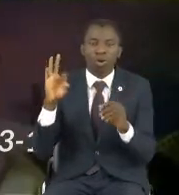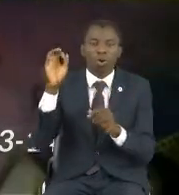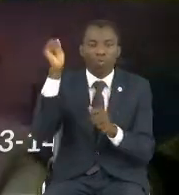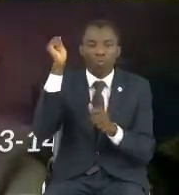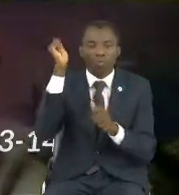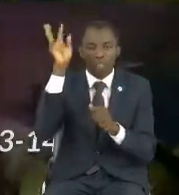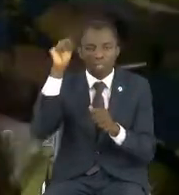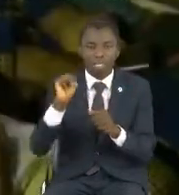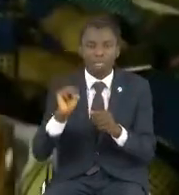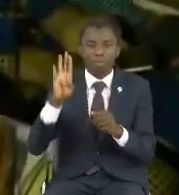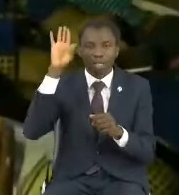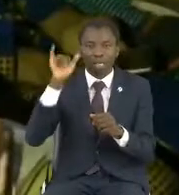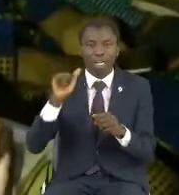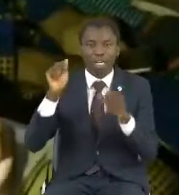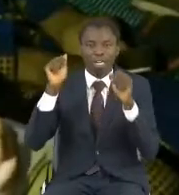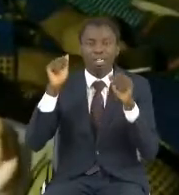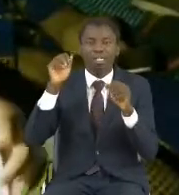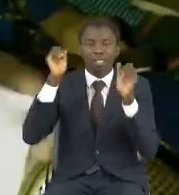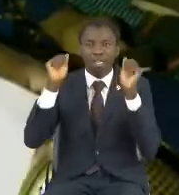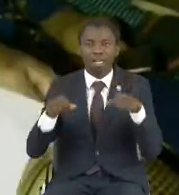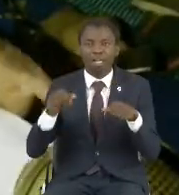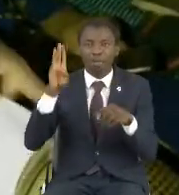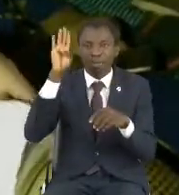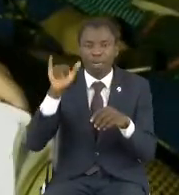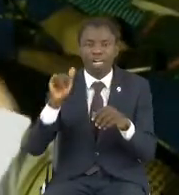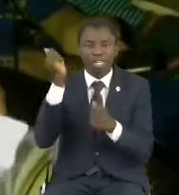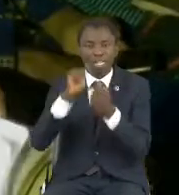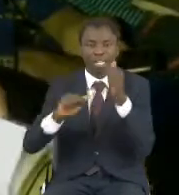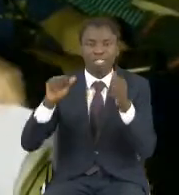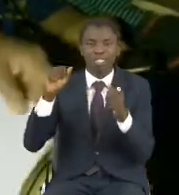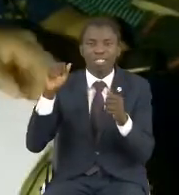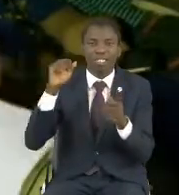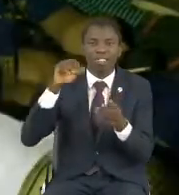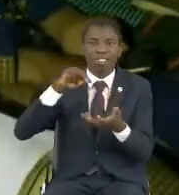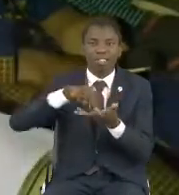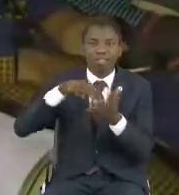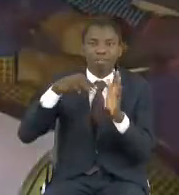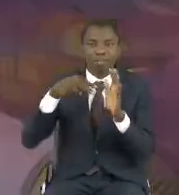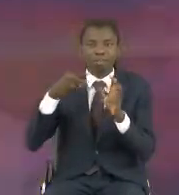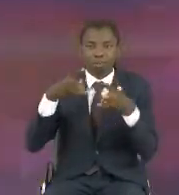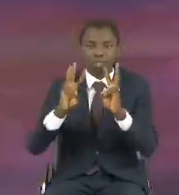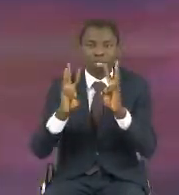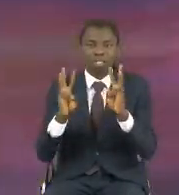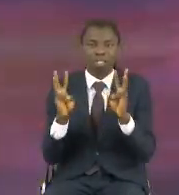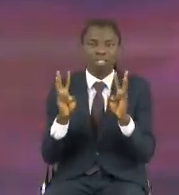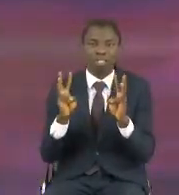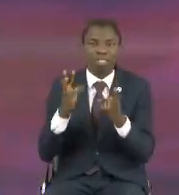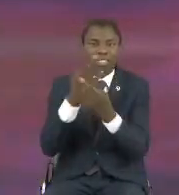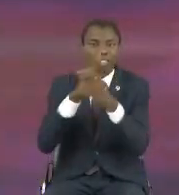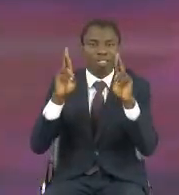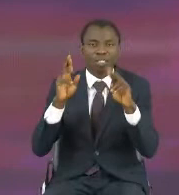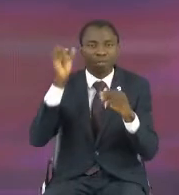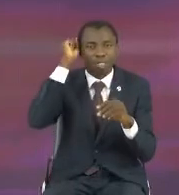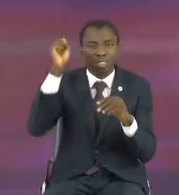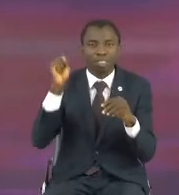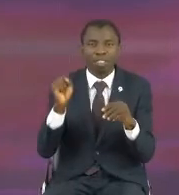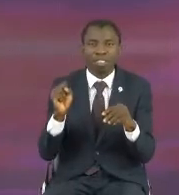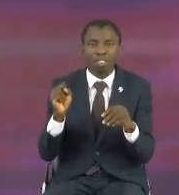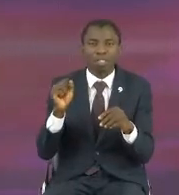means redeem his brother, his sister, daughter, or